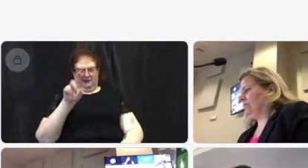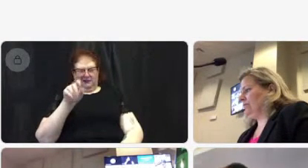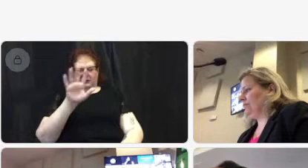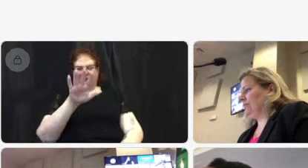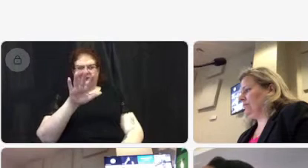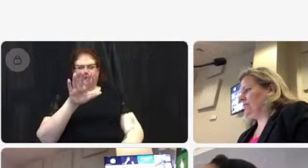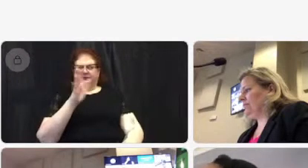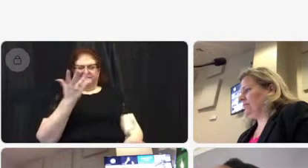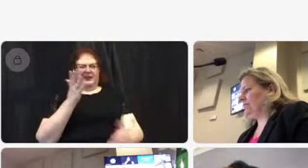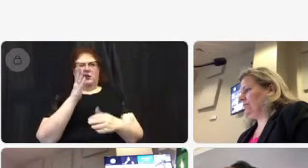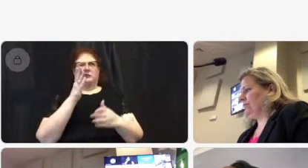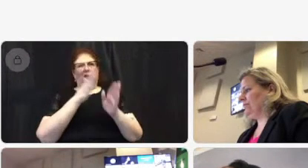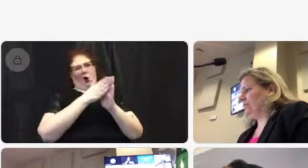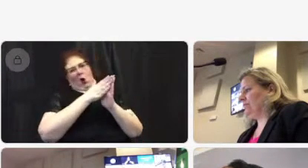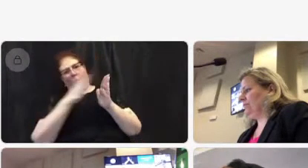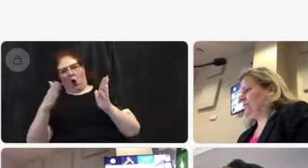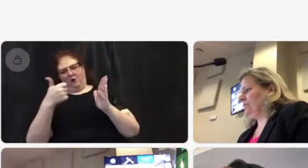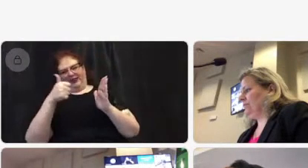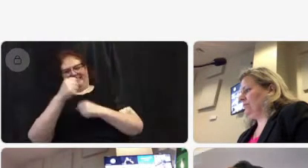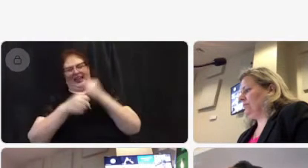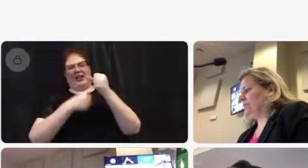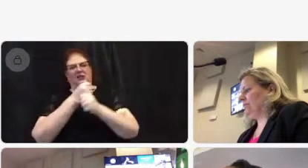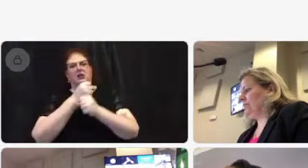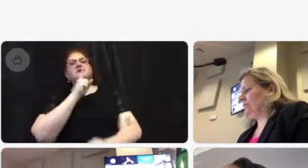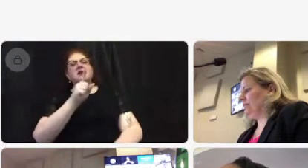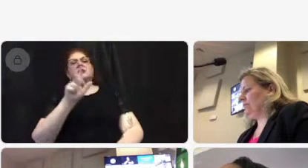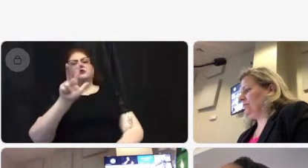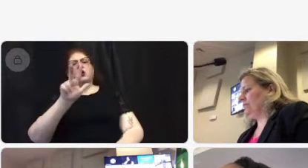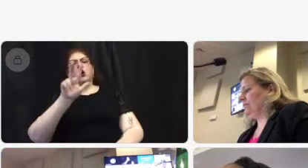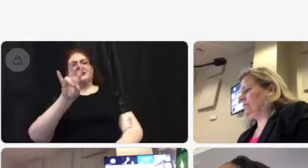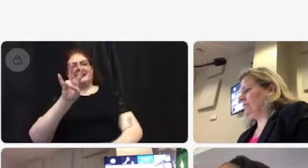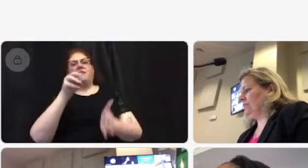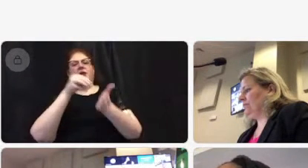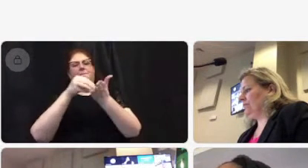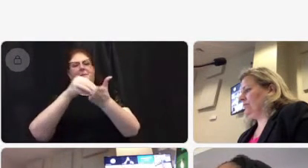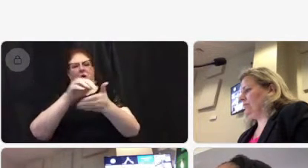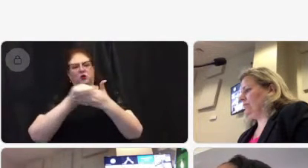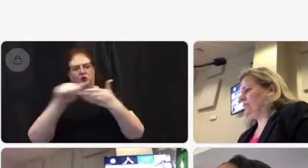over 10 years, it's 37 million. And